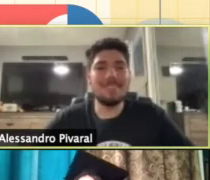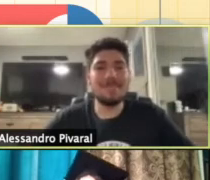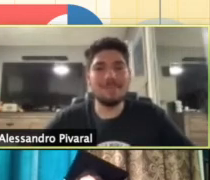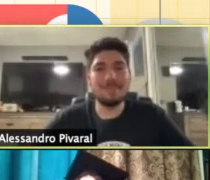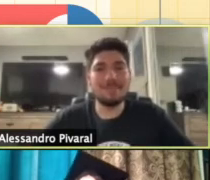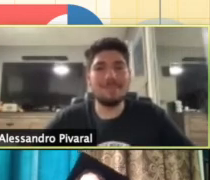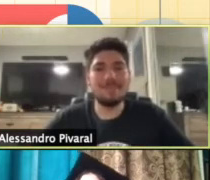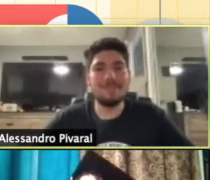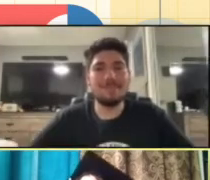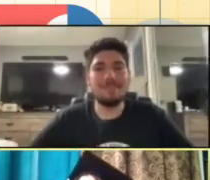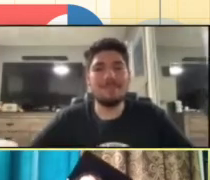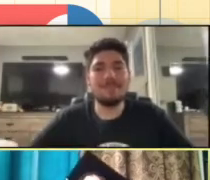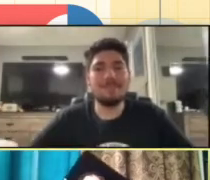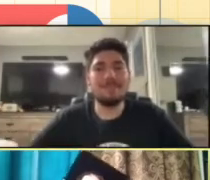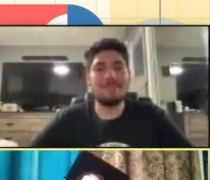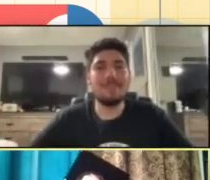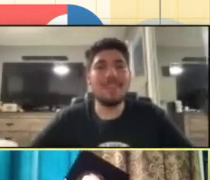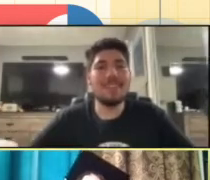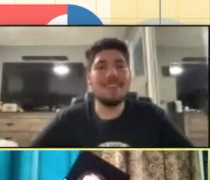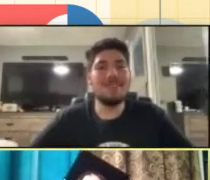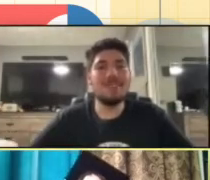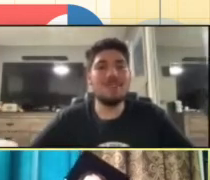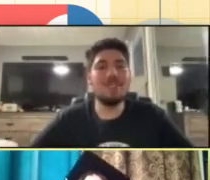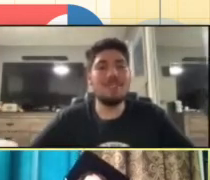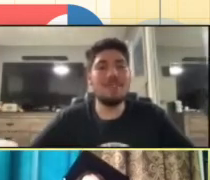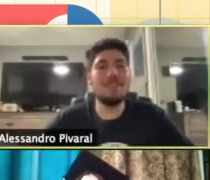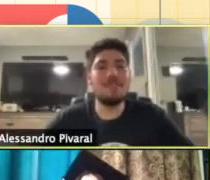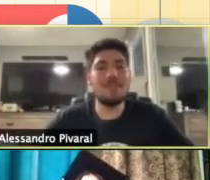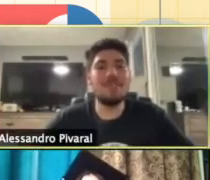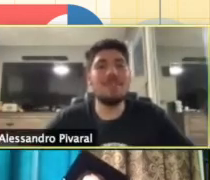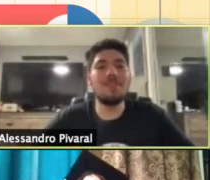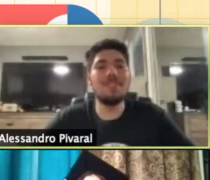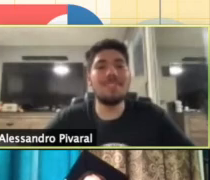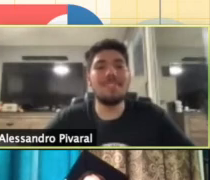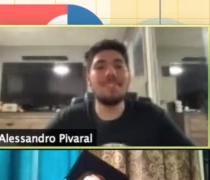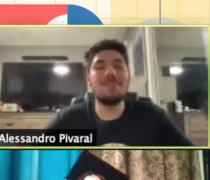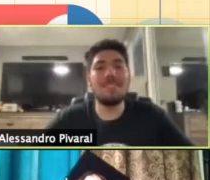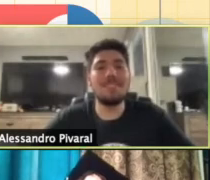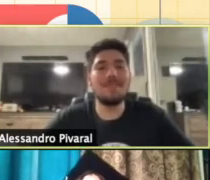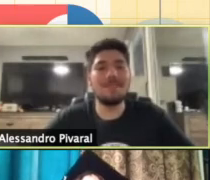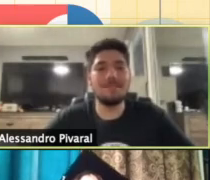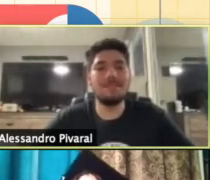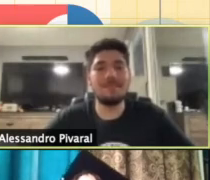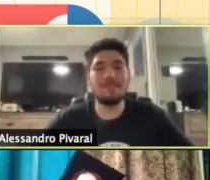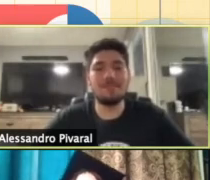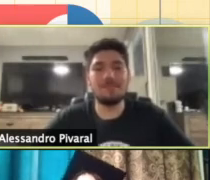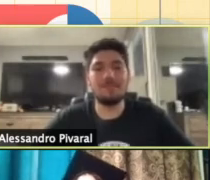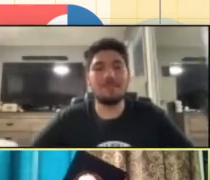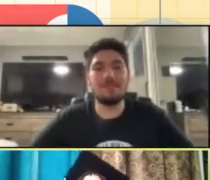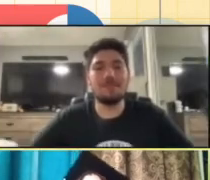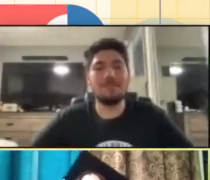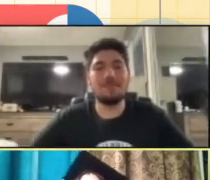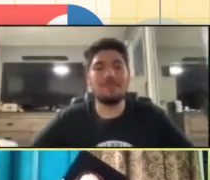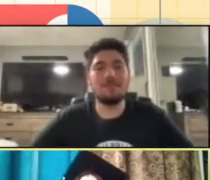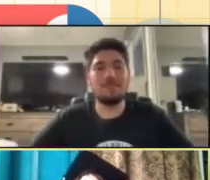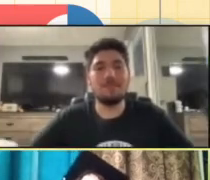alessandro and i'm jade now for students of the month for overall success for the year to start